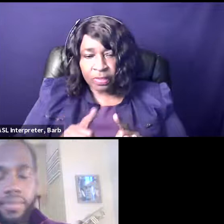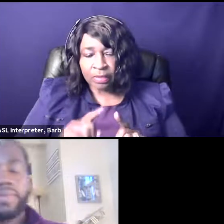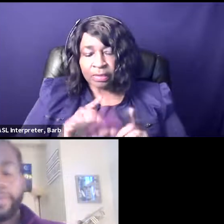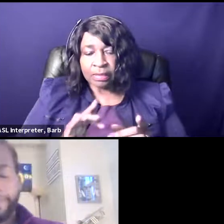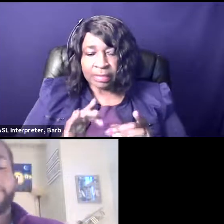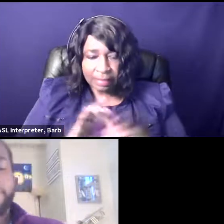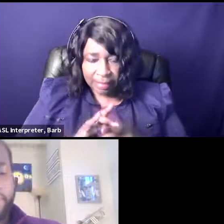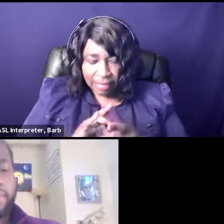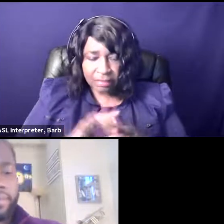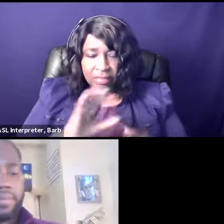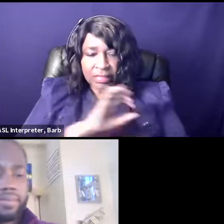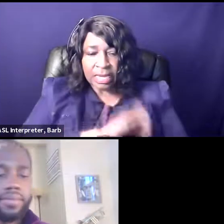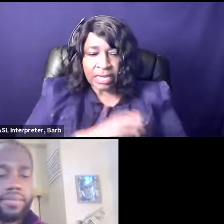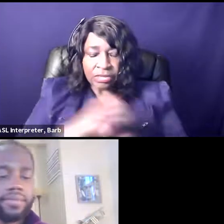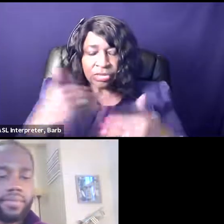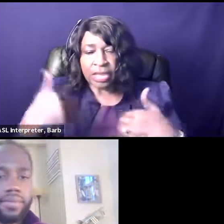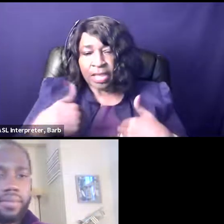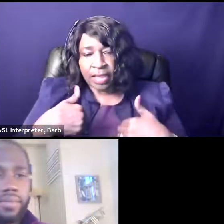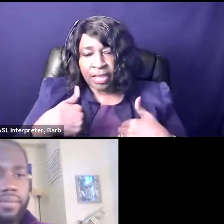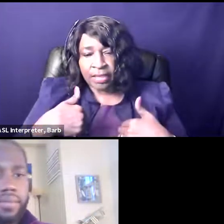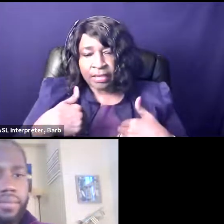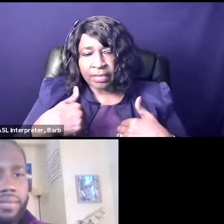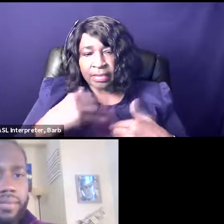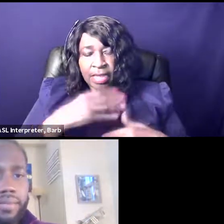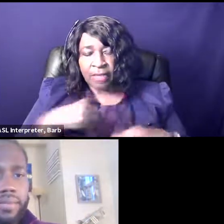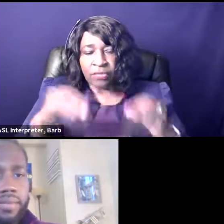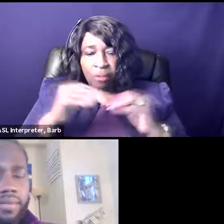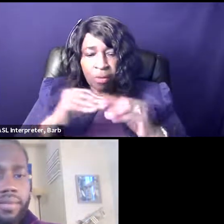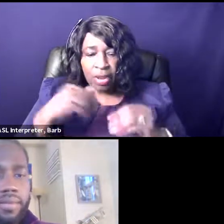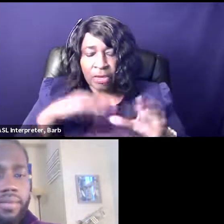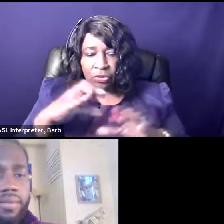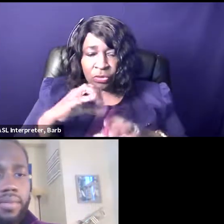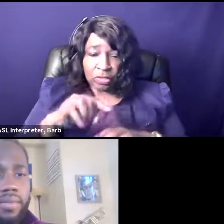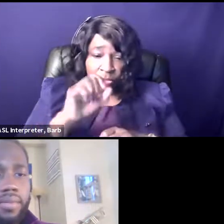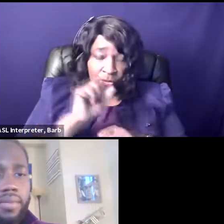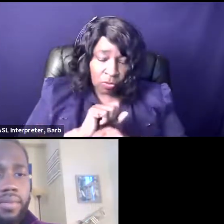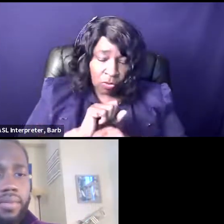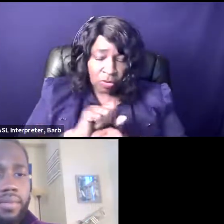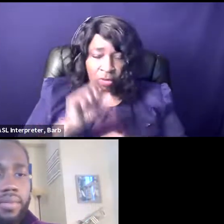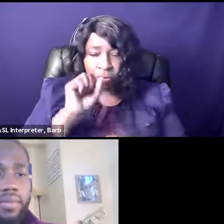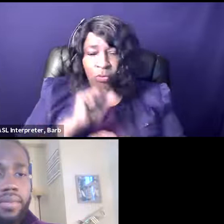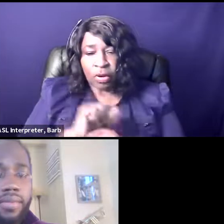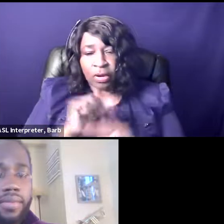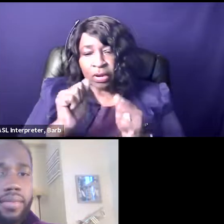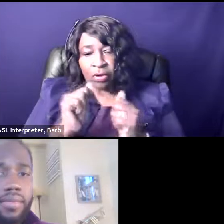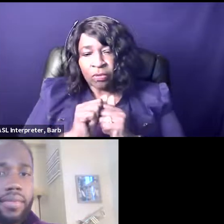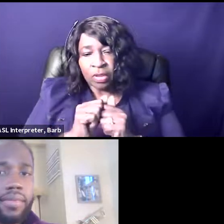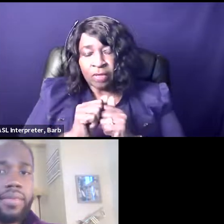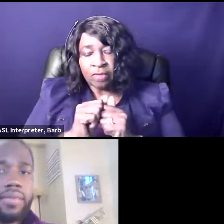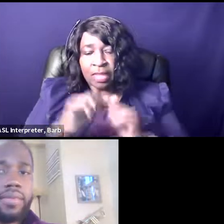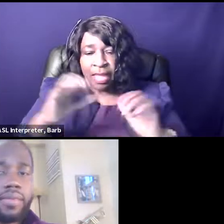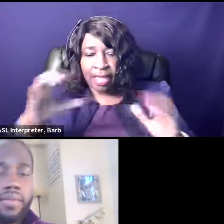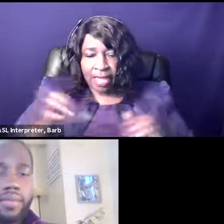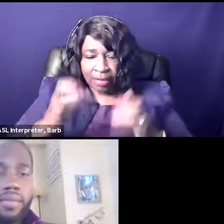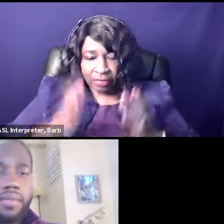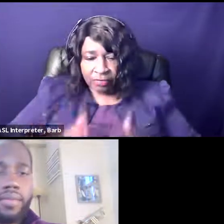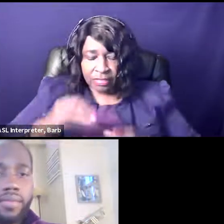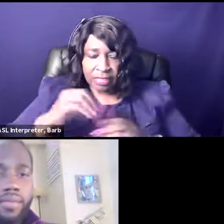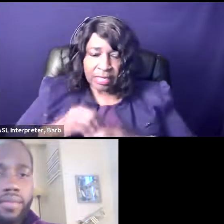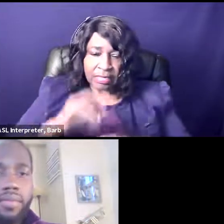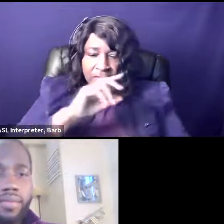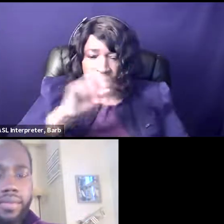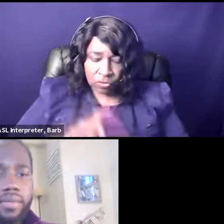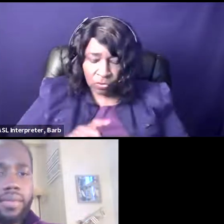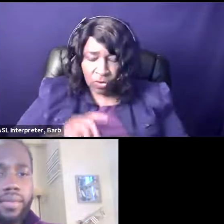that energy has. And the more I do this work, working with, activists in Detroit or in